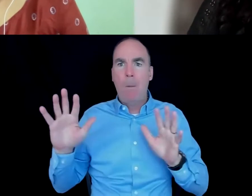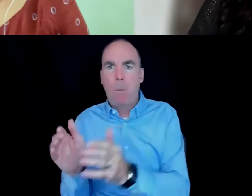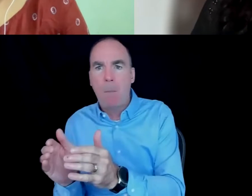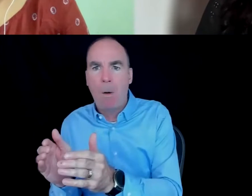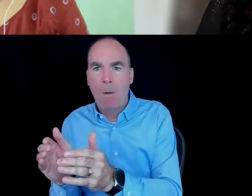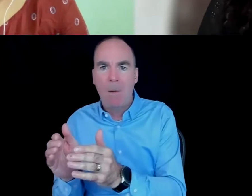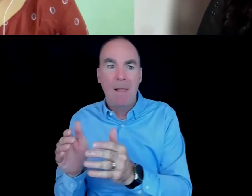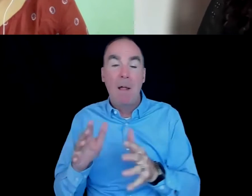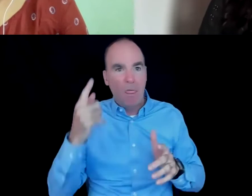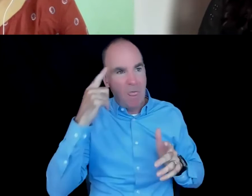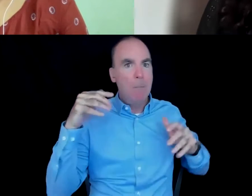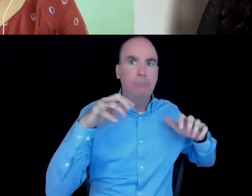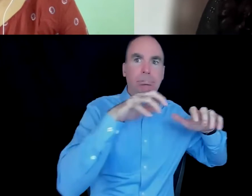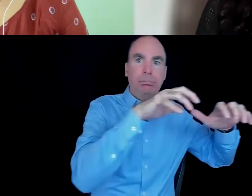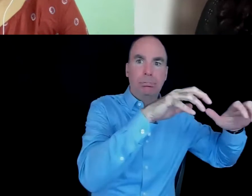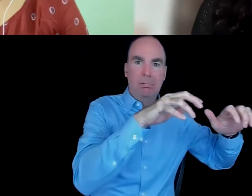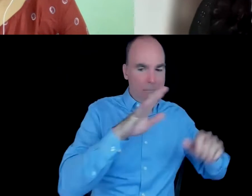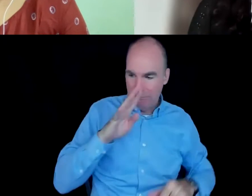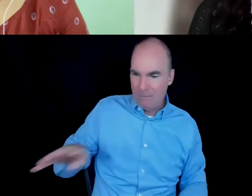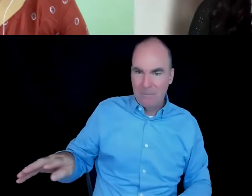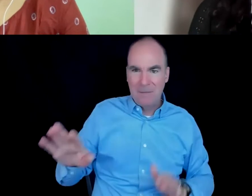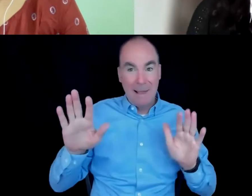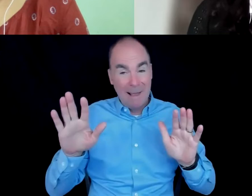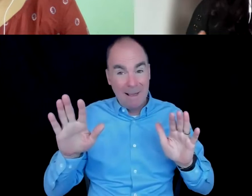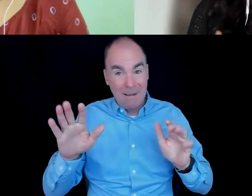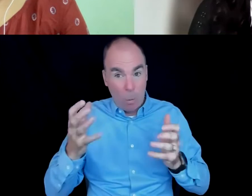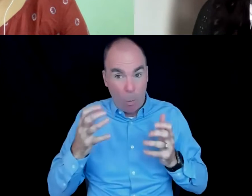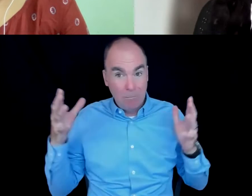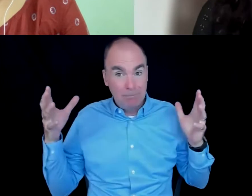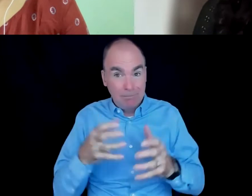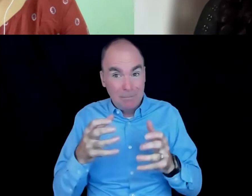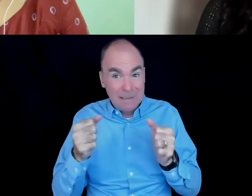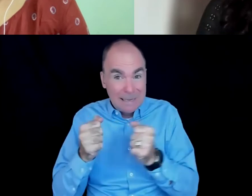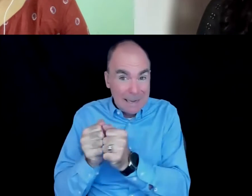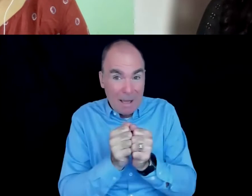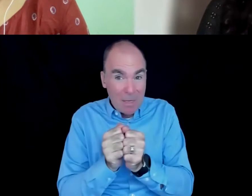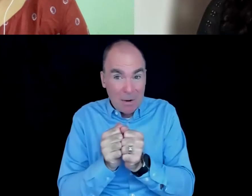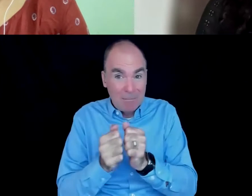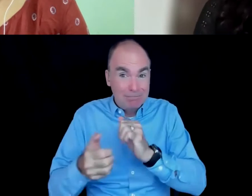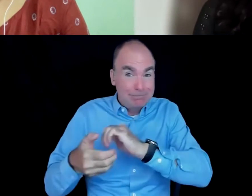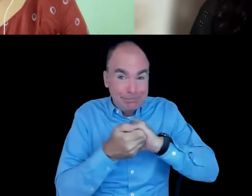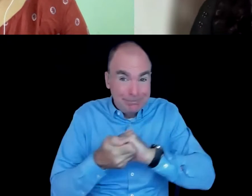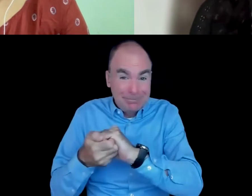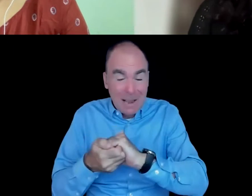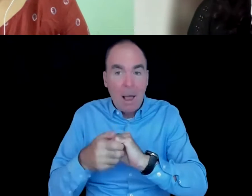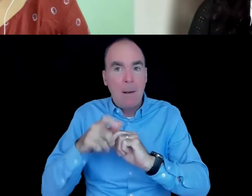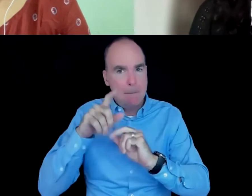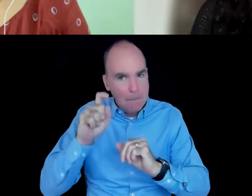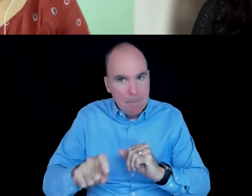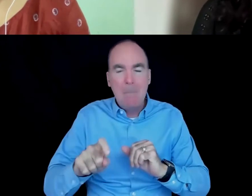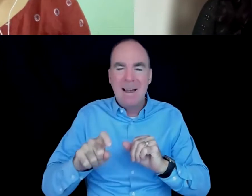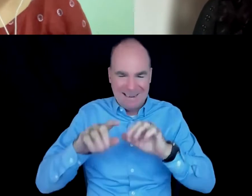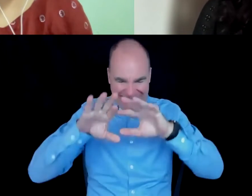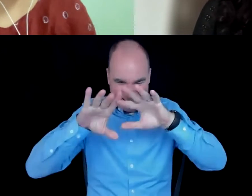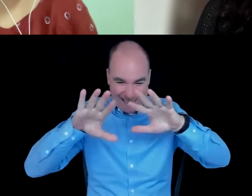solidarity, we cannot experience solidarity without looking at the many different identities we each hold, at how they intersect,